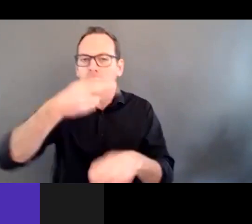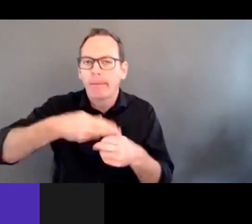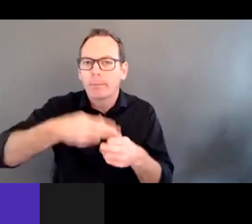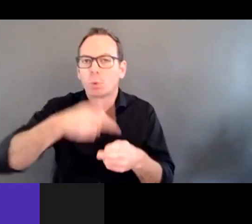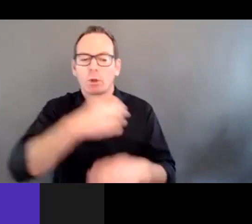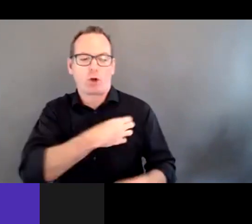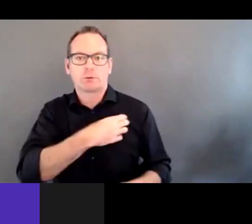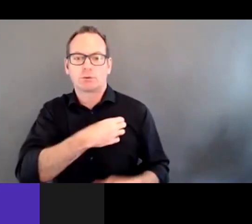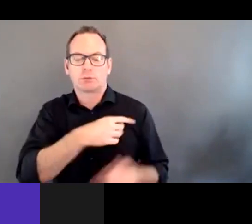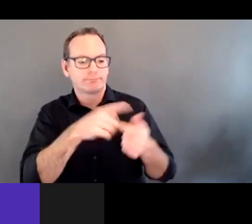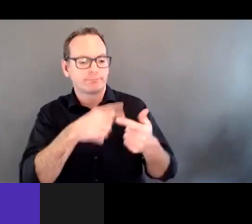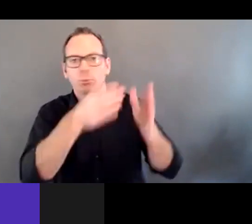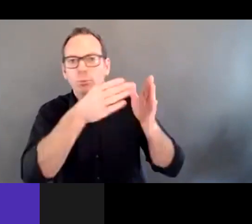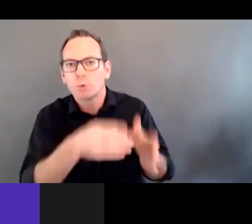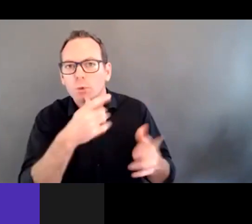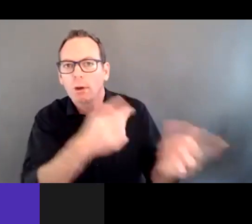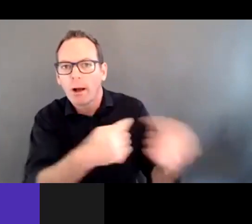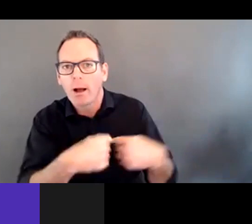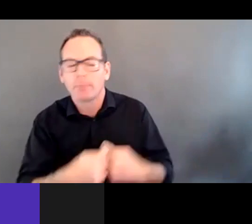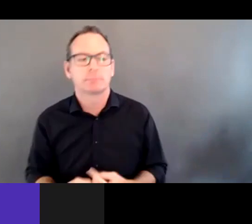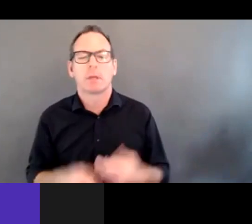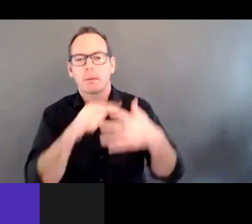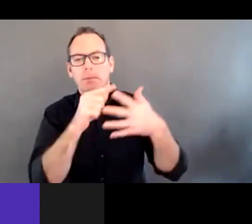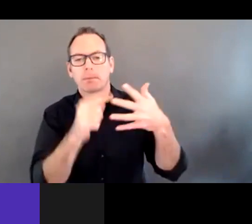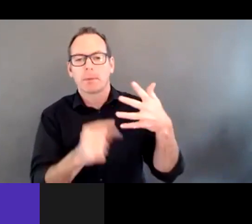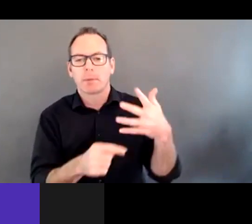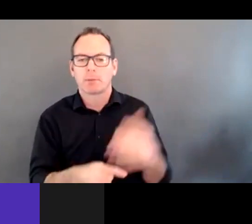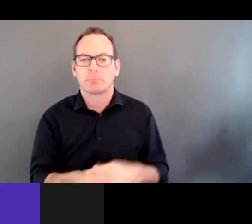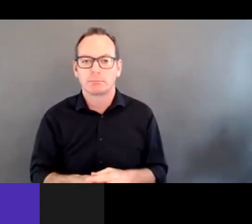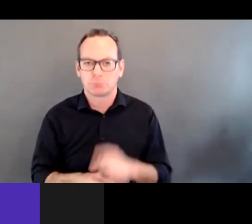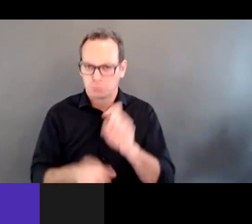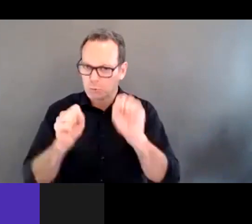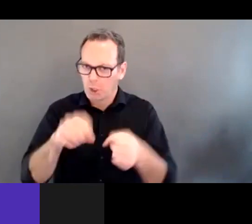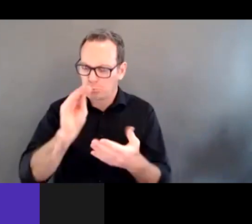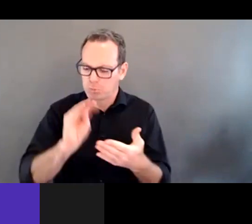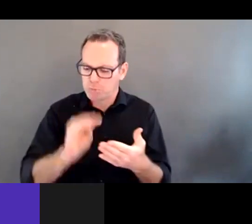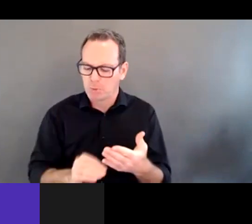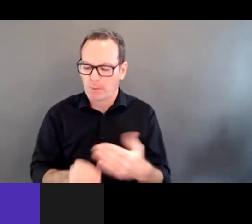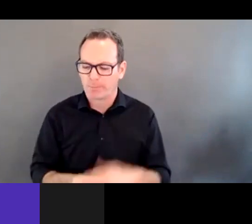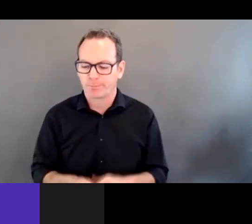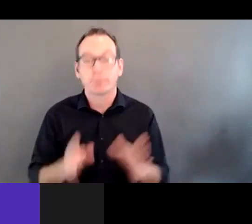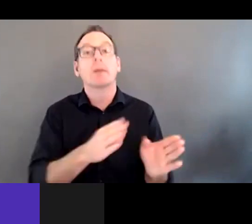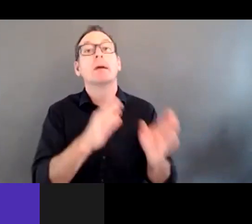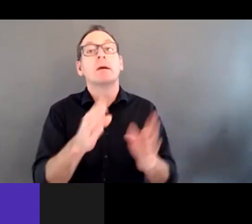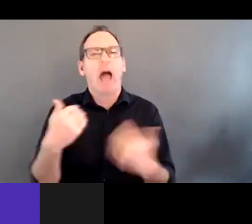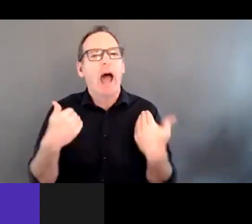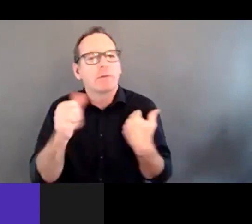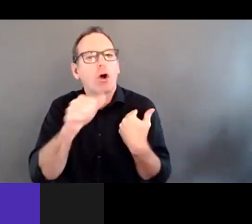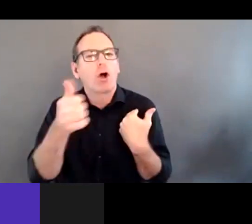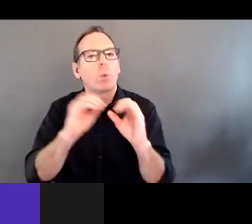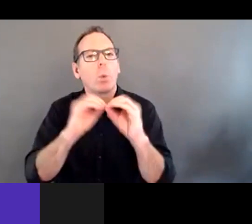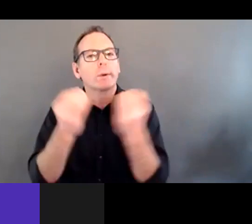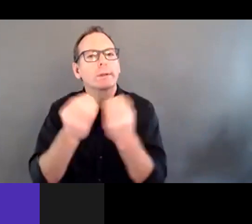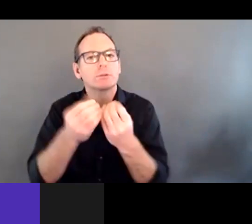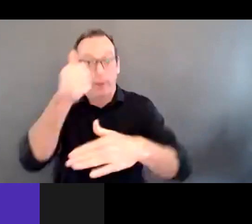There also is a system called the Victim Witness Assistance Program. They are people at the ministry within